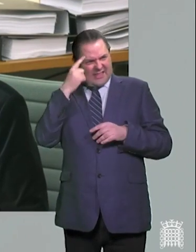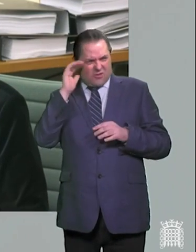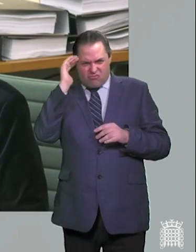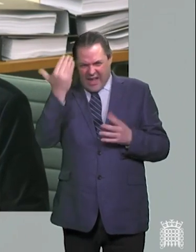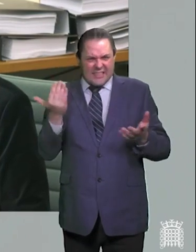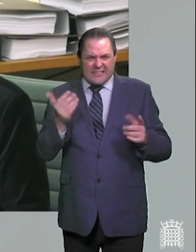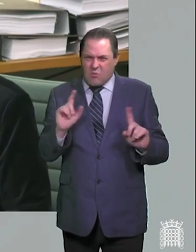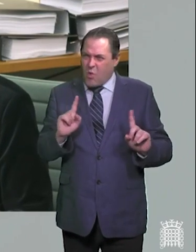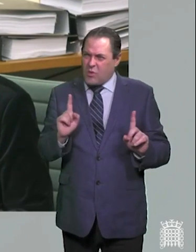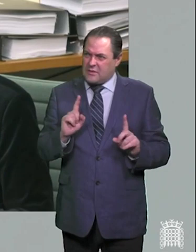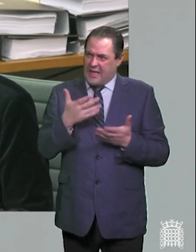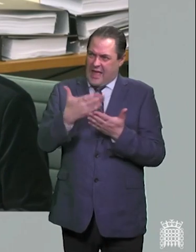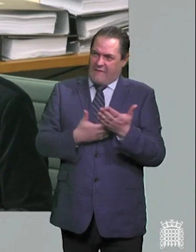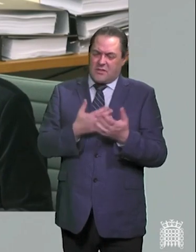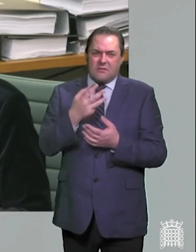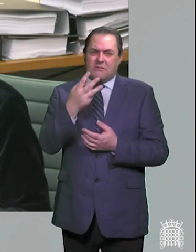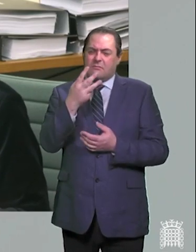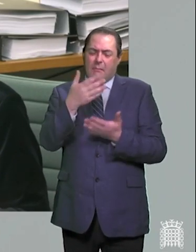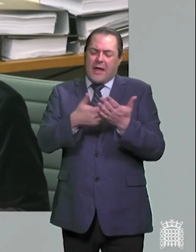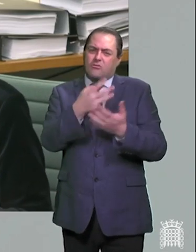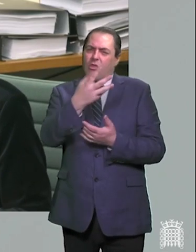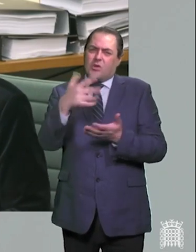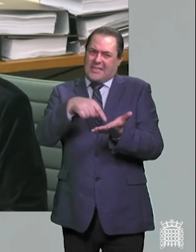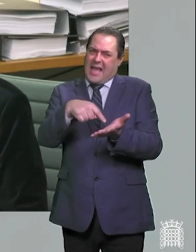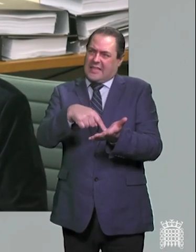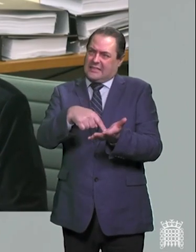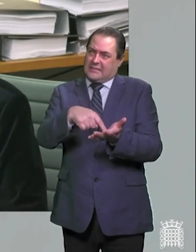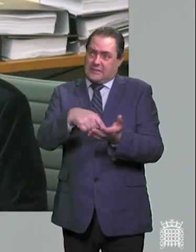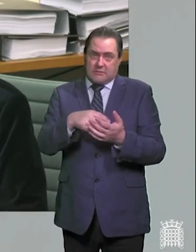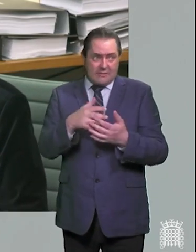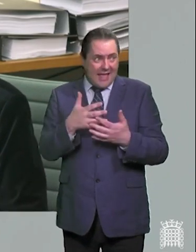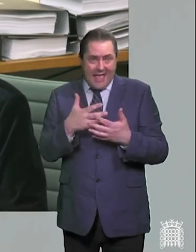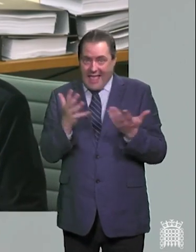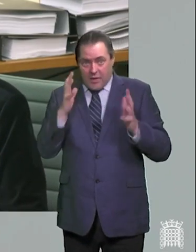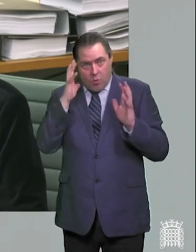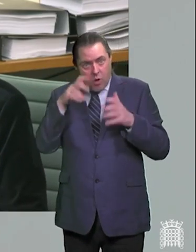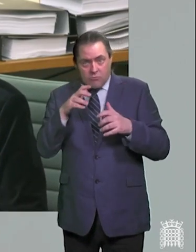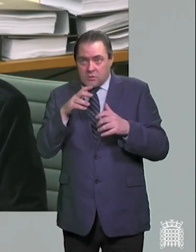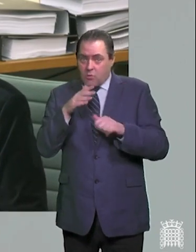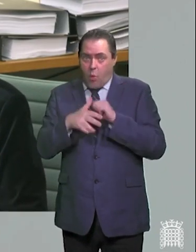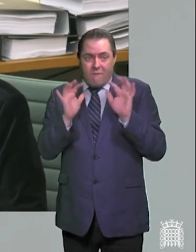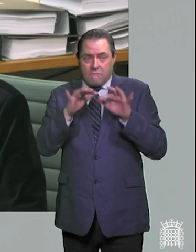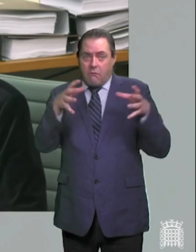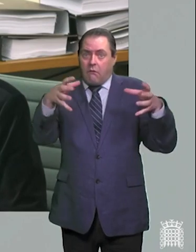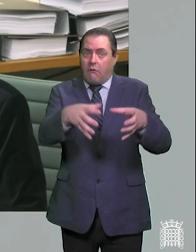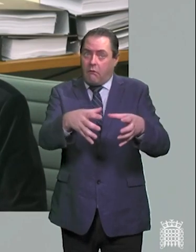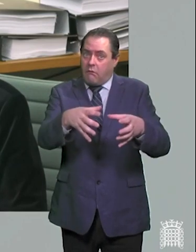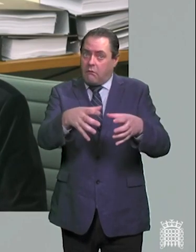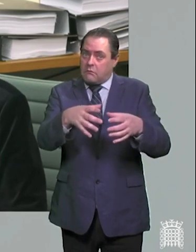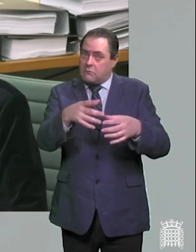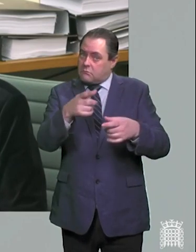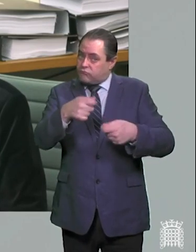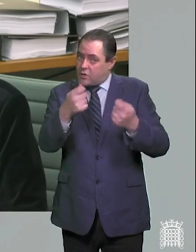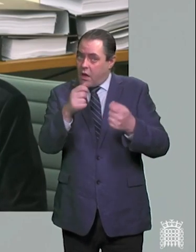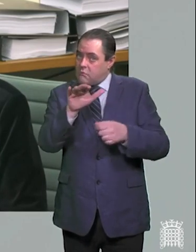madness." That evidence is on page 38 of your bundle. Were any concerns about the gathering's compliance with COVID rules or